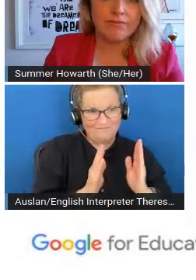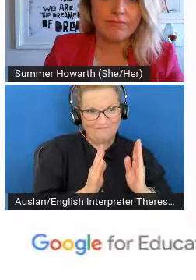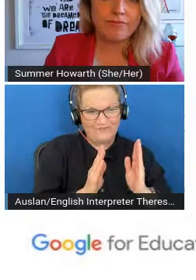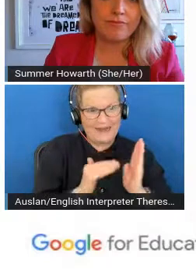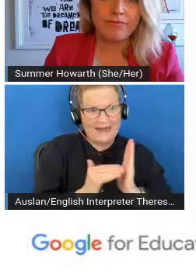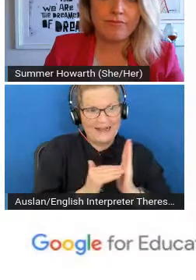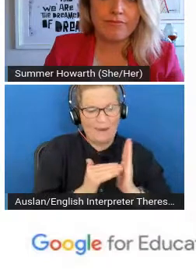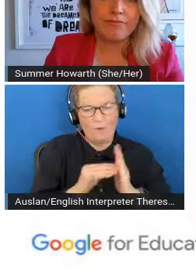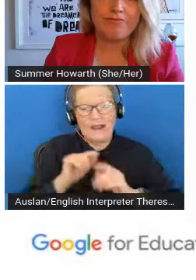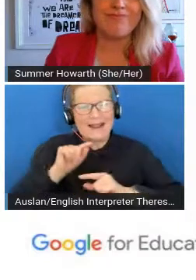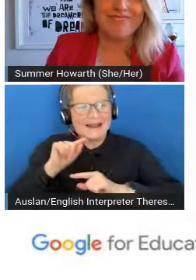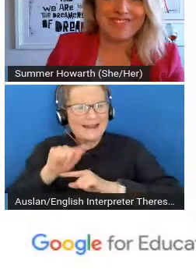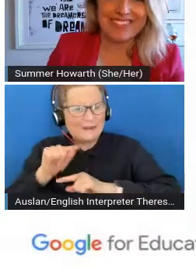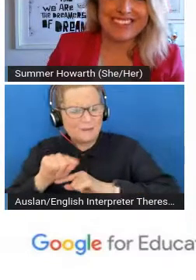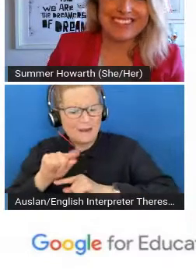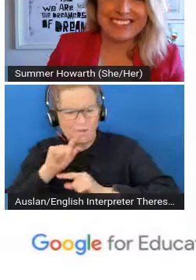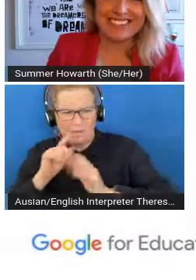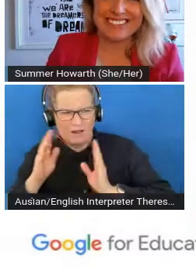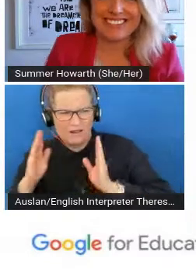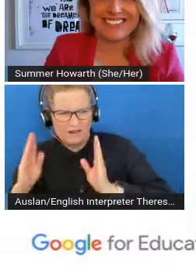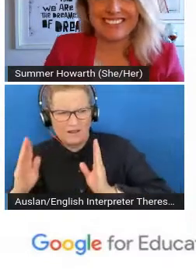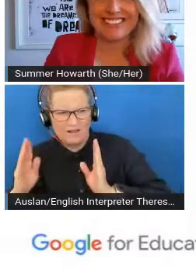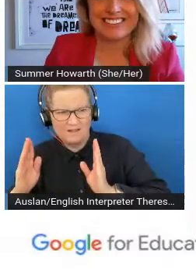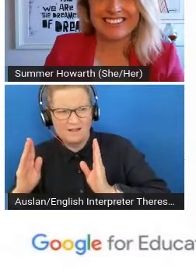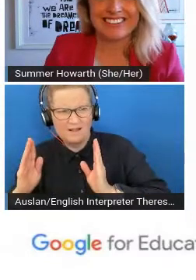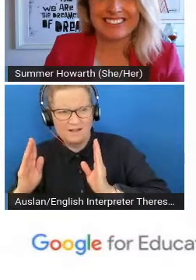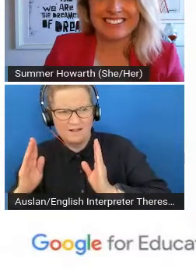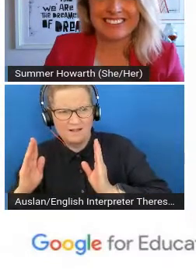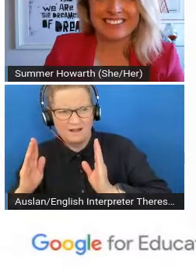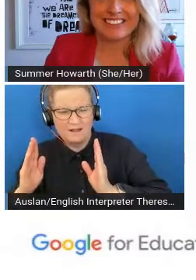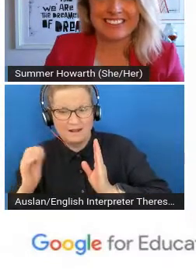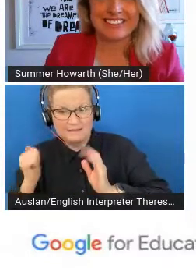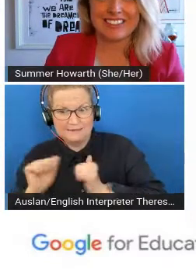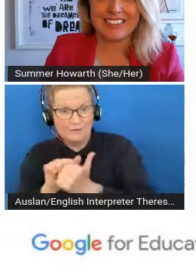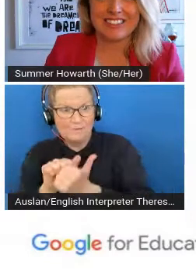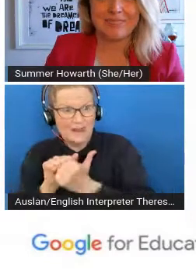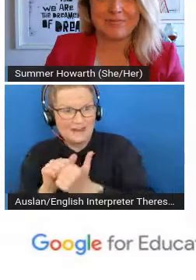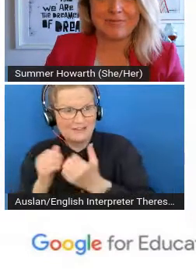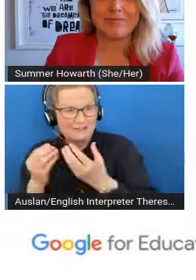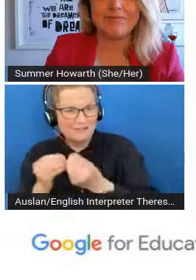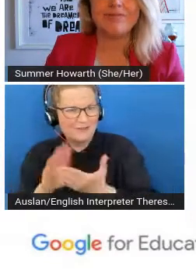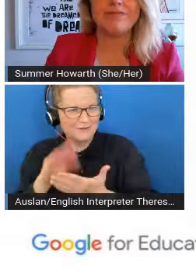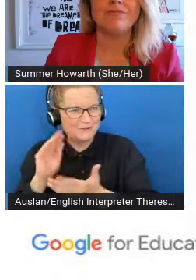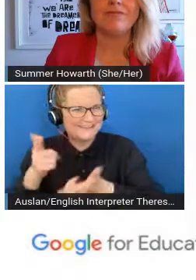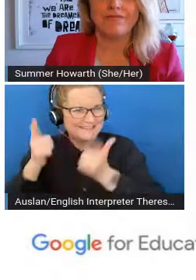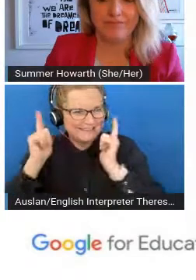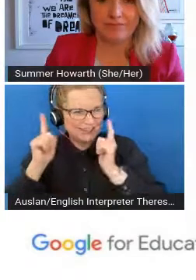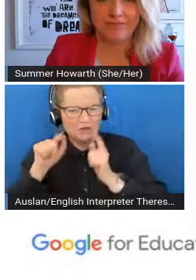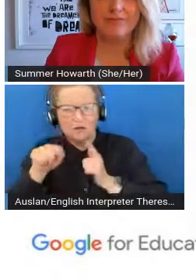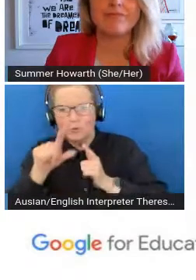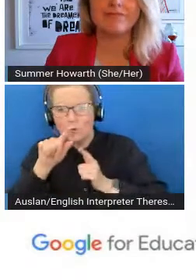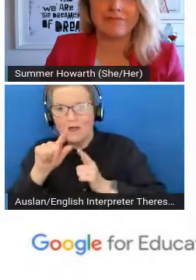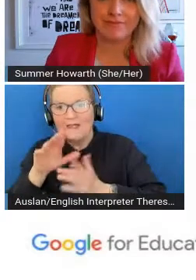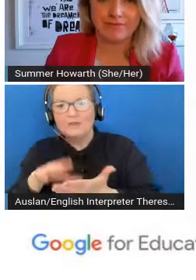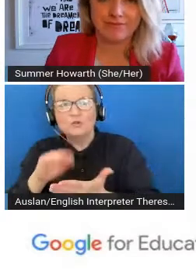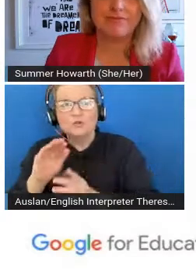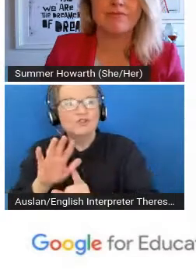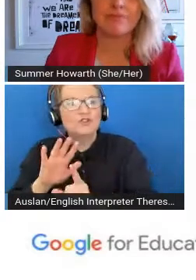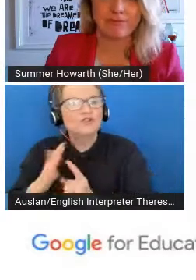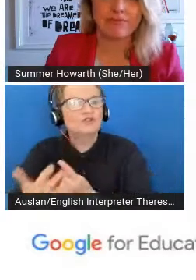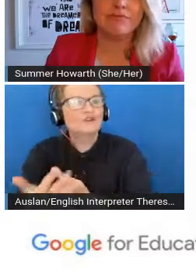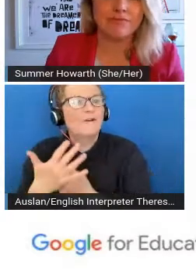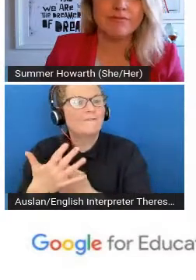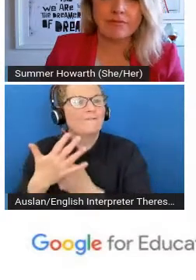the other side of that, which is really looking at still in partnership with the teacher, how the young person can drive a lot more of that